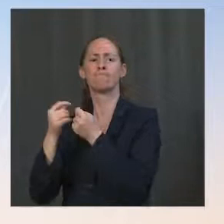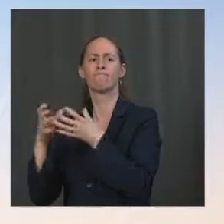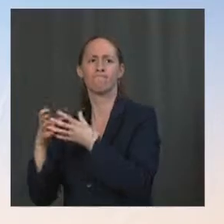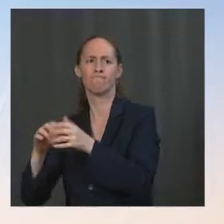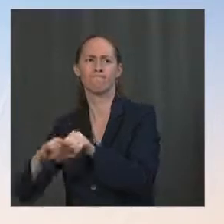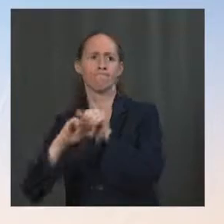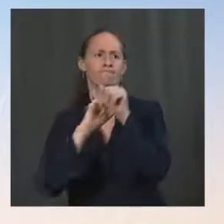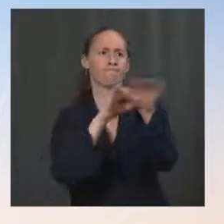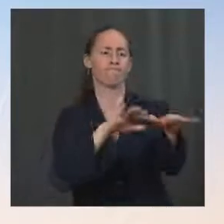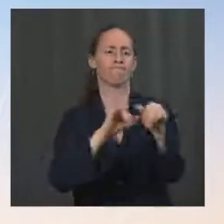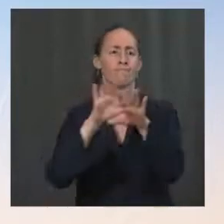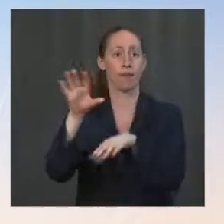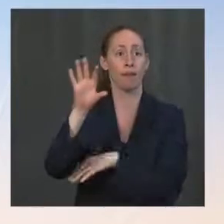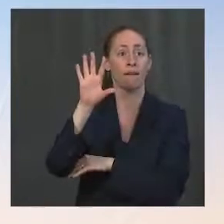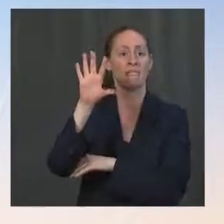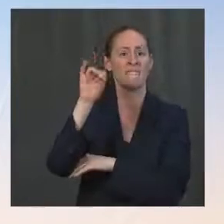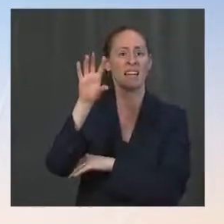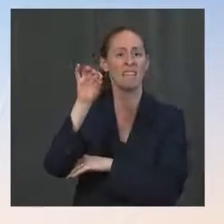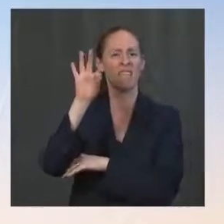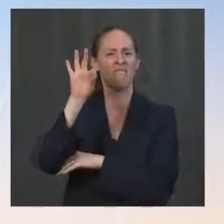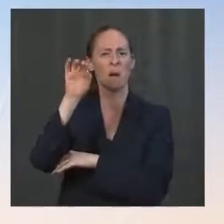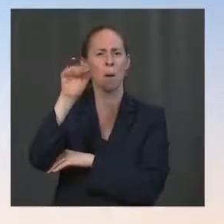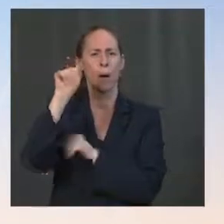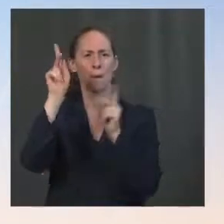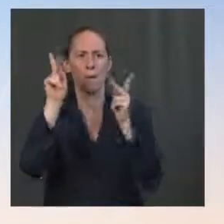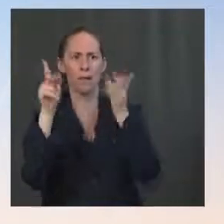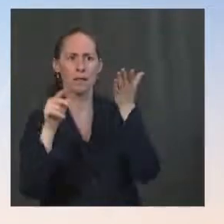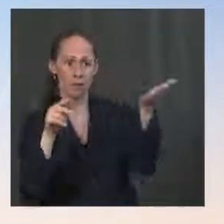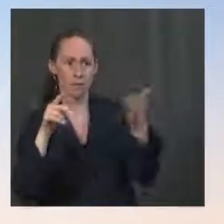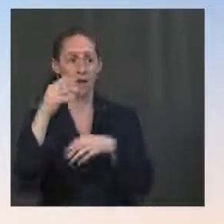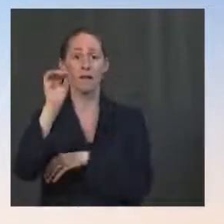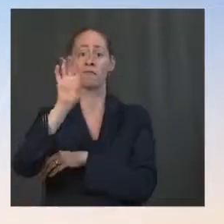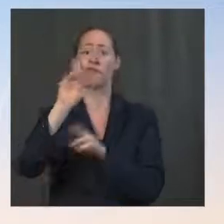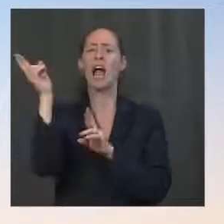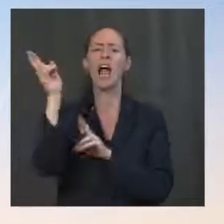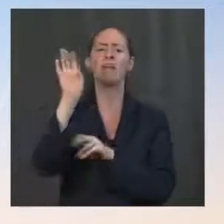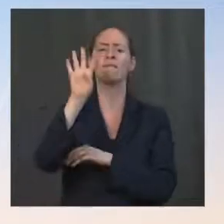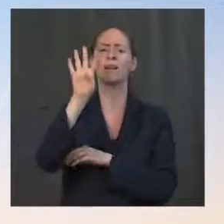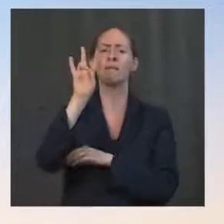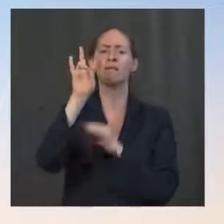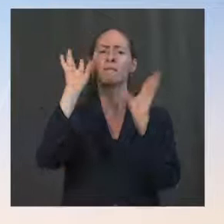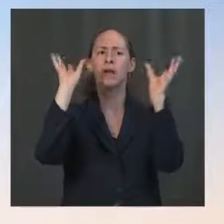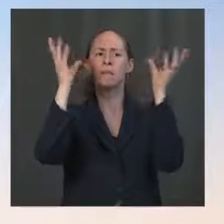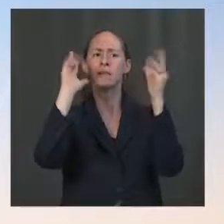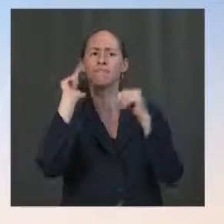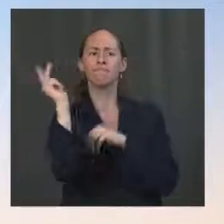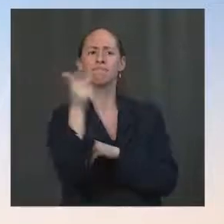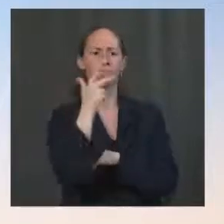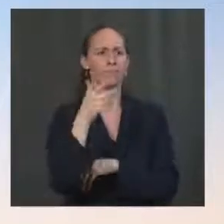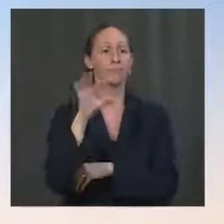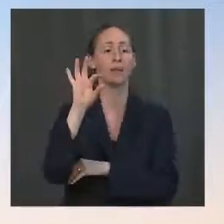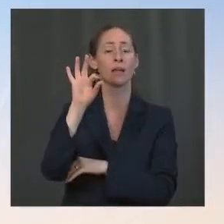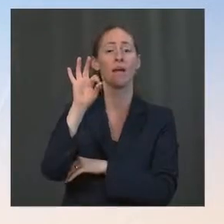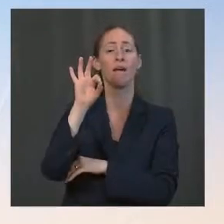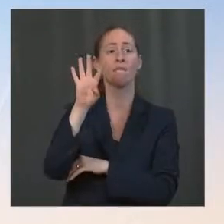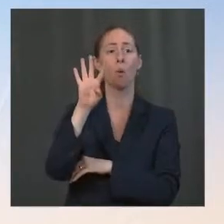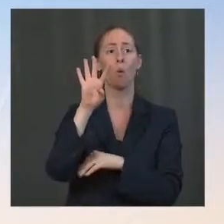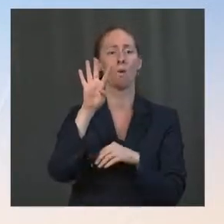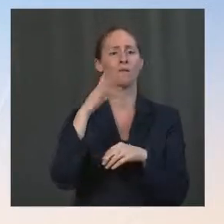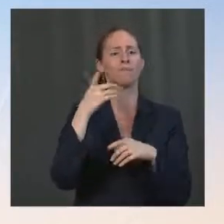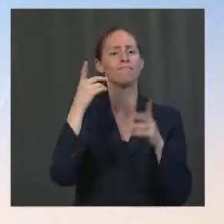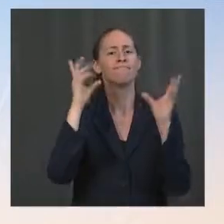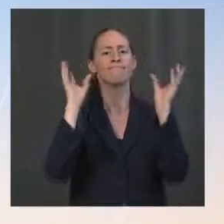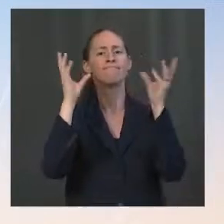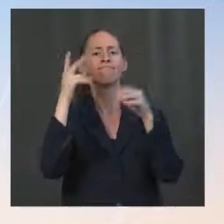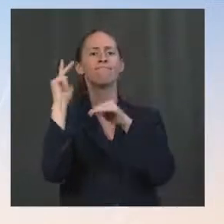statewide, 47 FEMA ambulances operated by 94 FEMA emergency medical service providers will be supporting patient movement statewide to